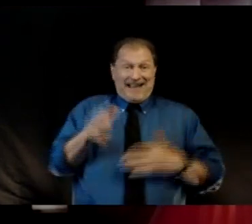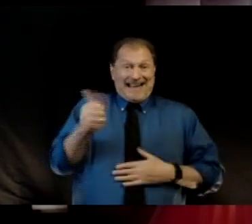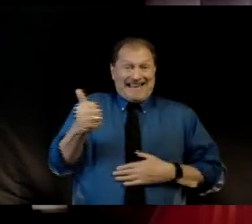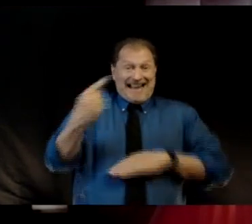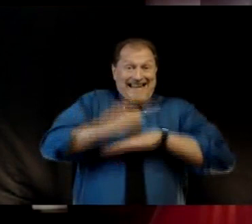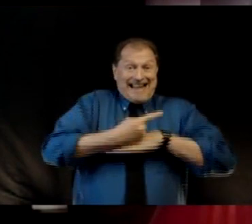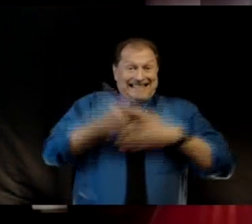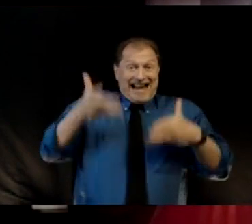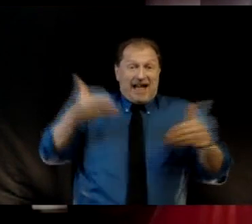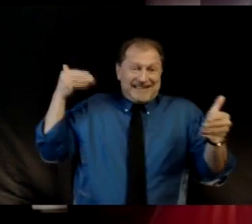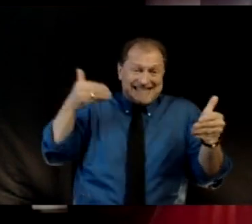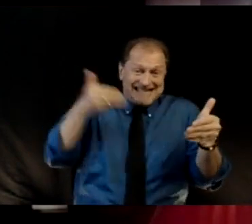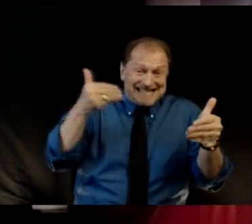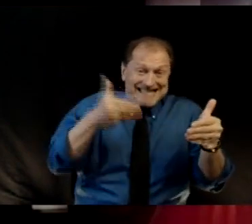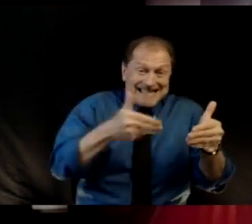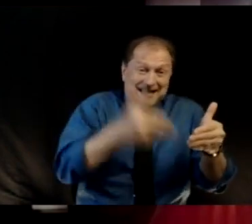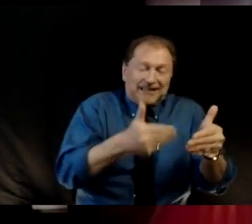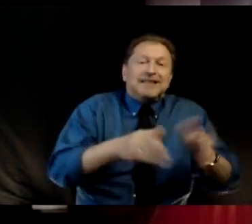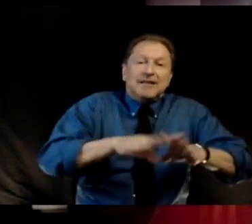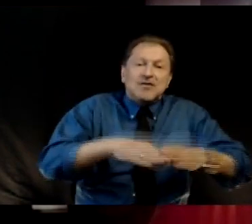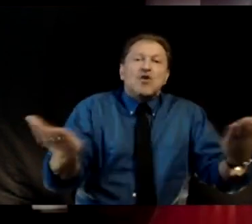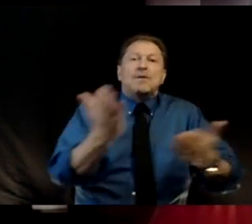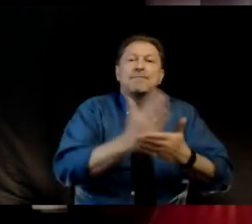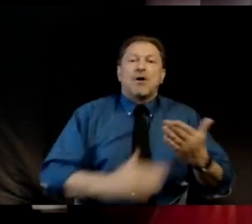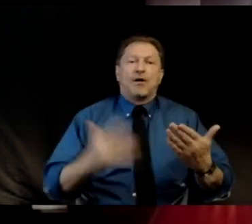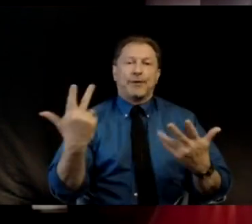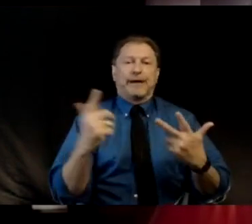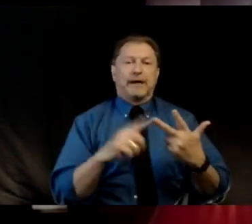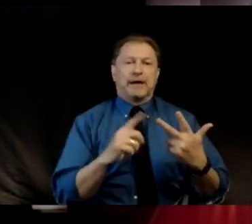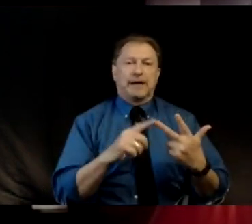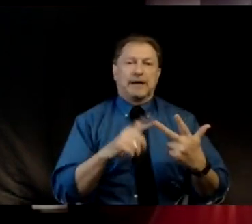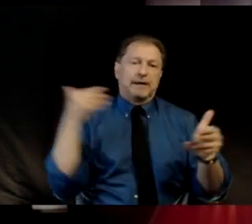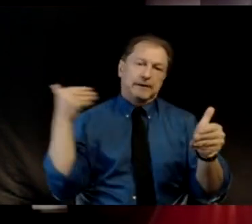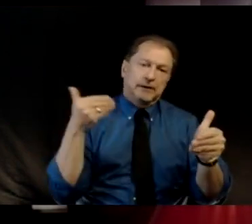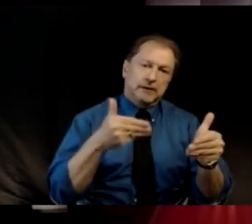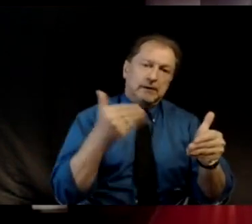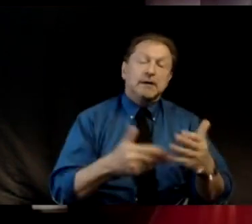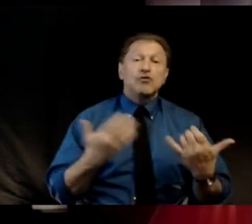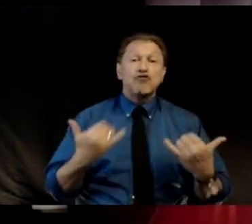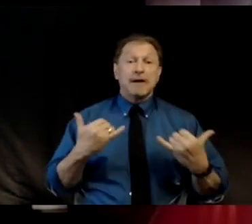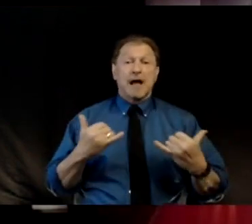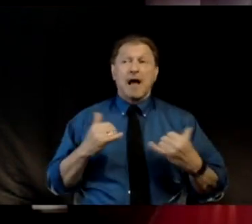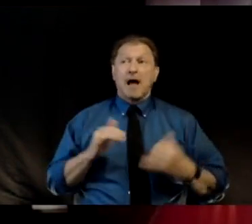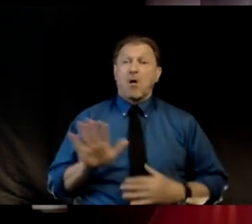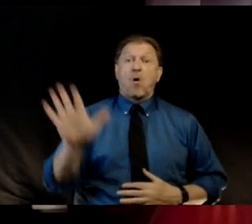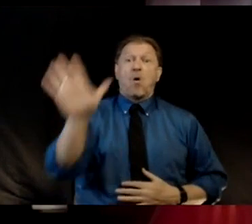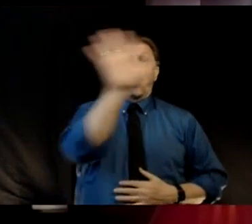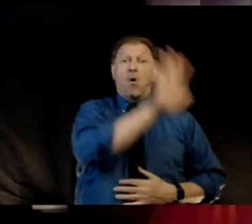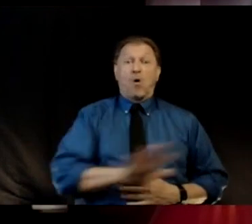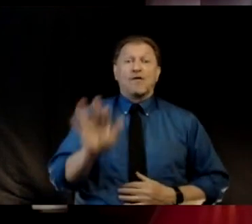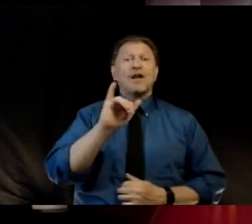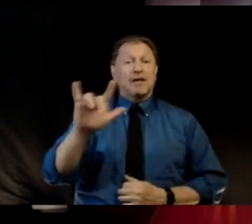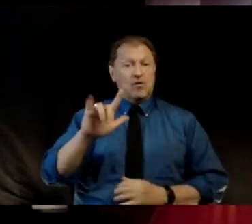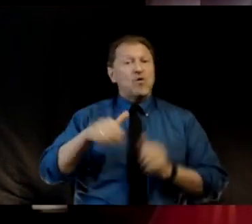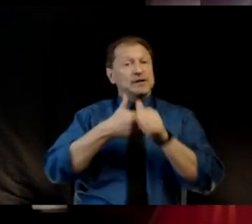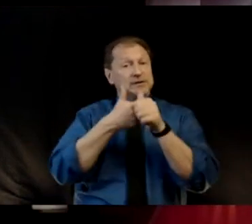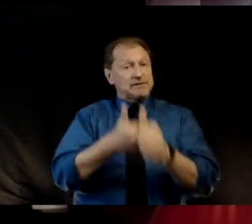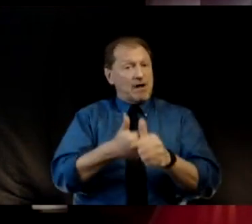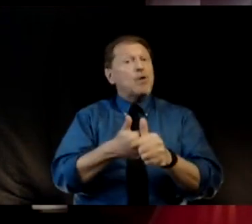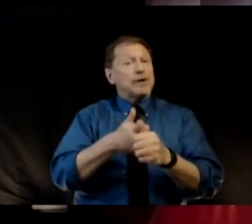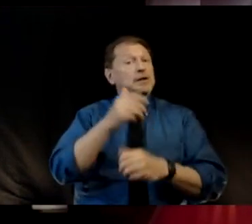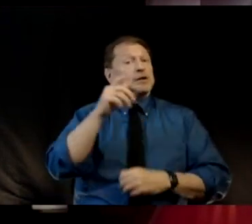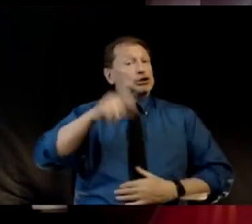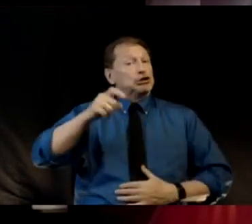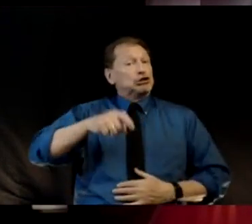all four regions of Illinois are on track and moving forward into phase three before the end of